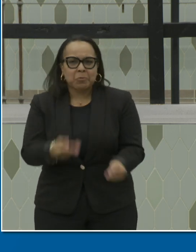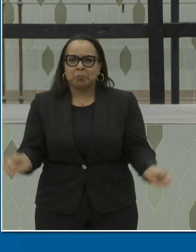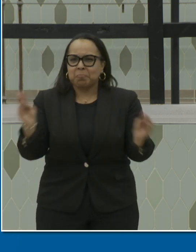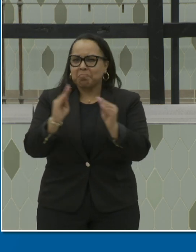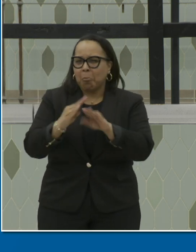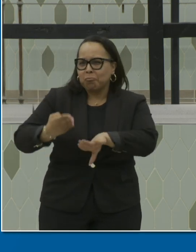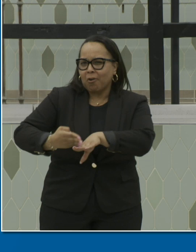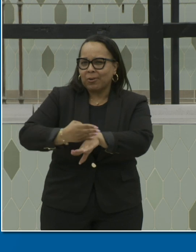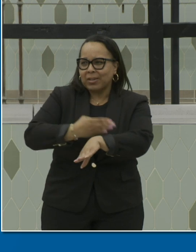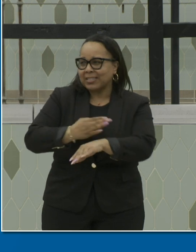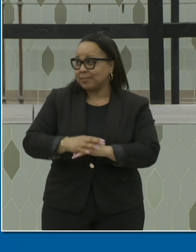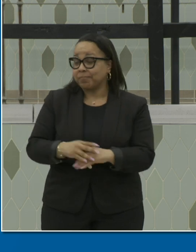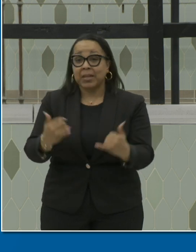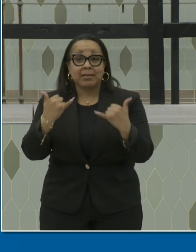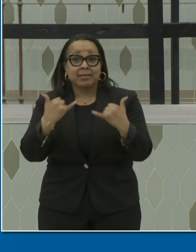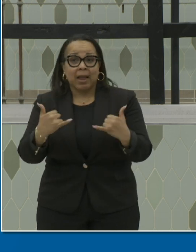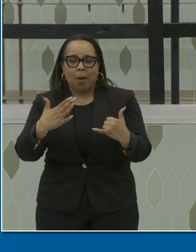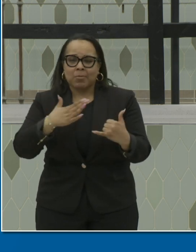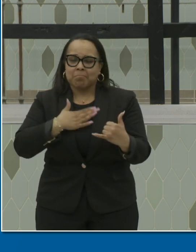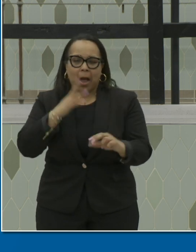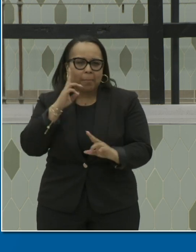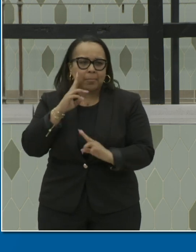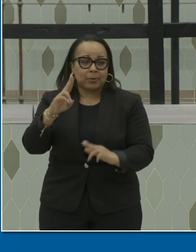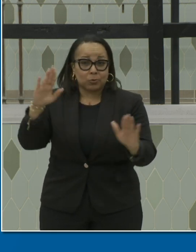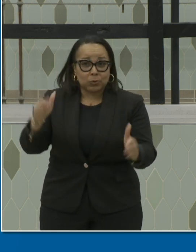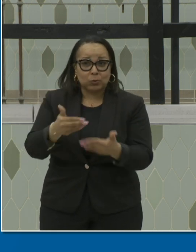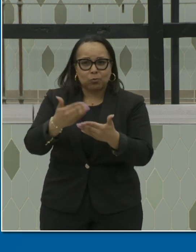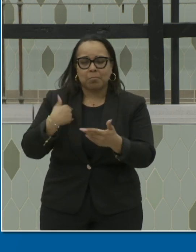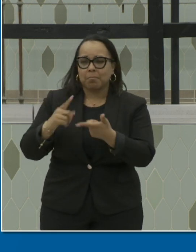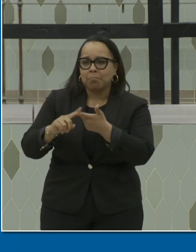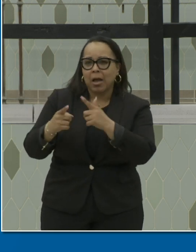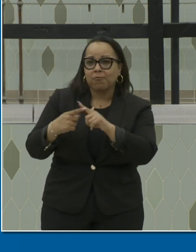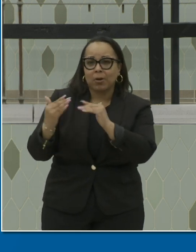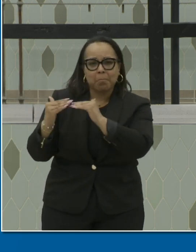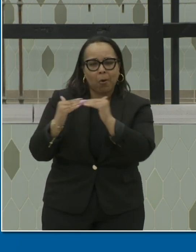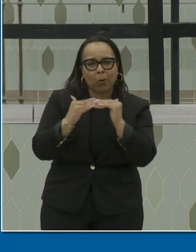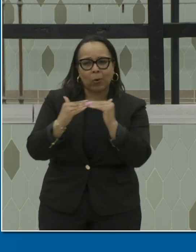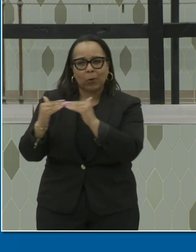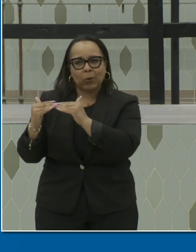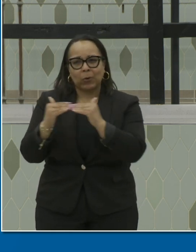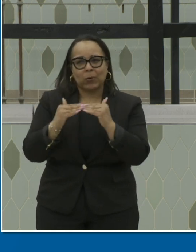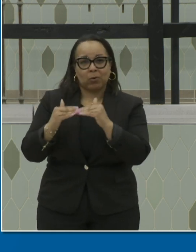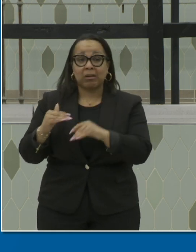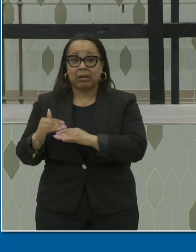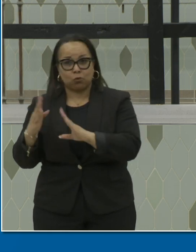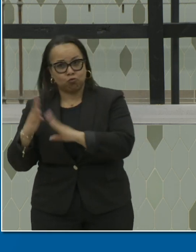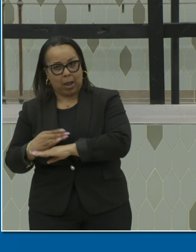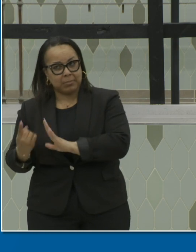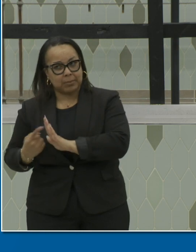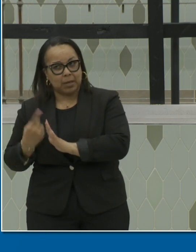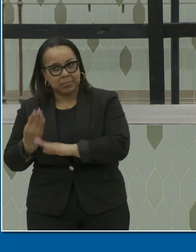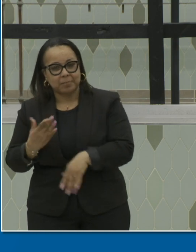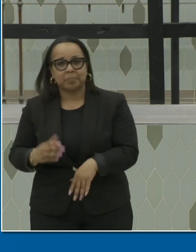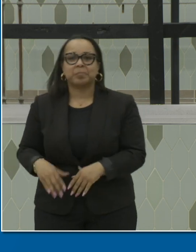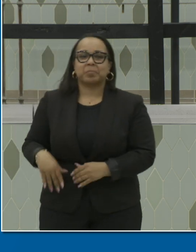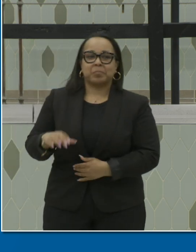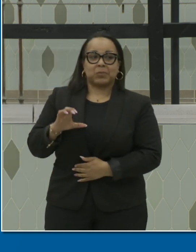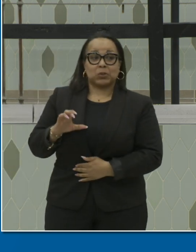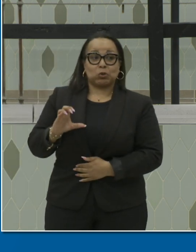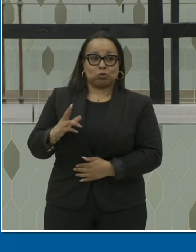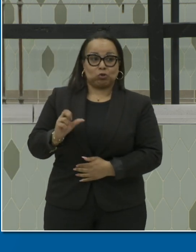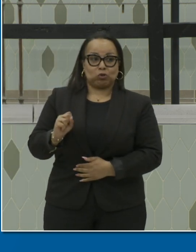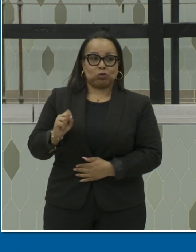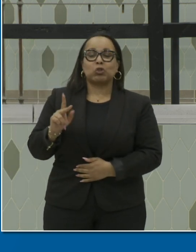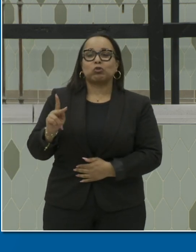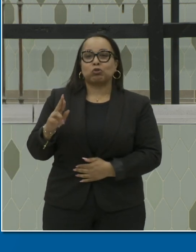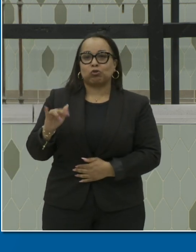more progress. So now it's my pleasure to introduce my friend and partner in crime sometimes, Kristen Faust of